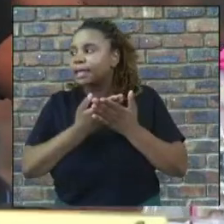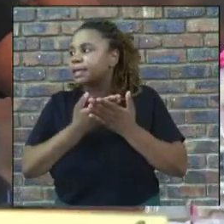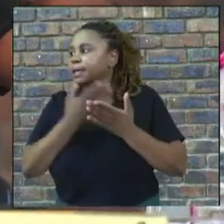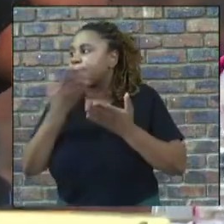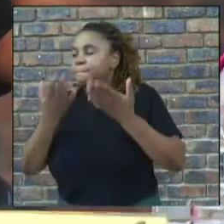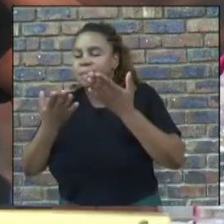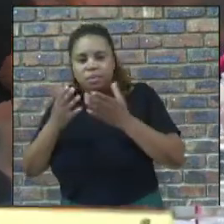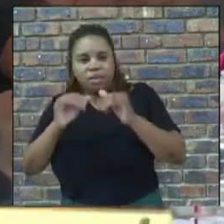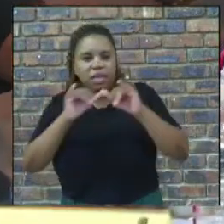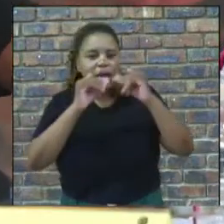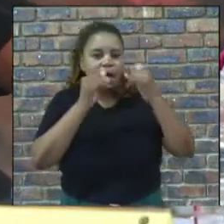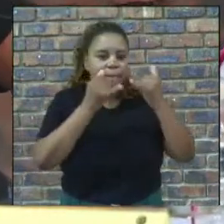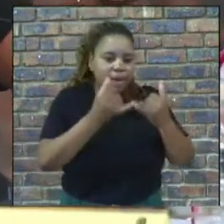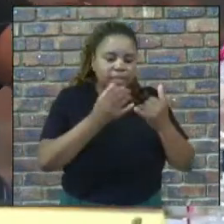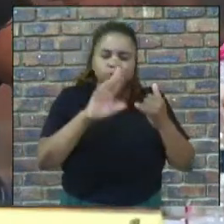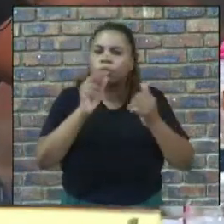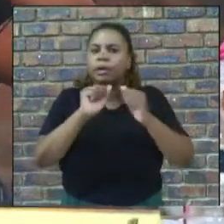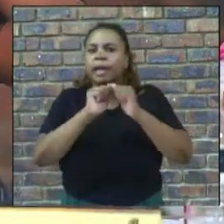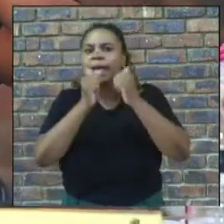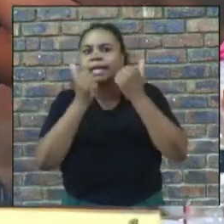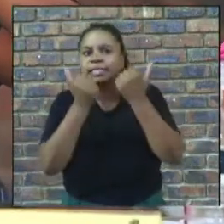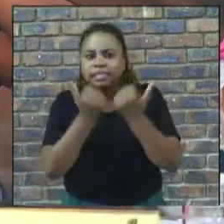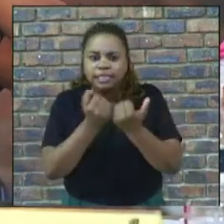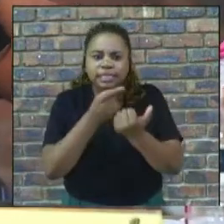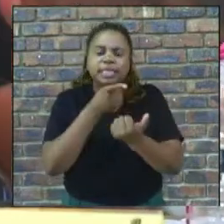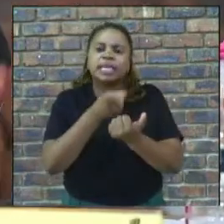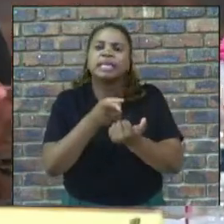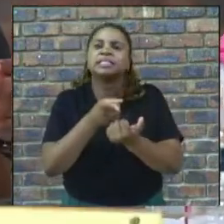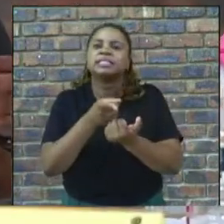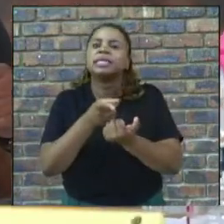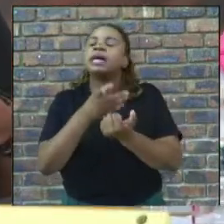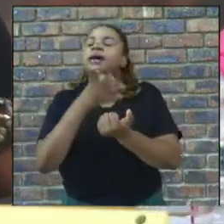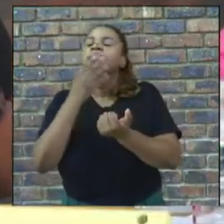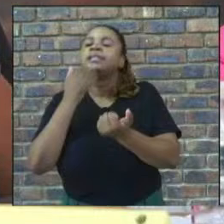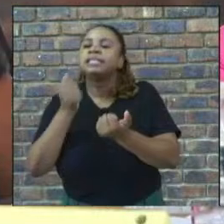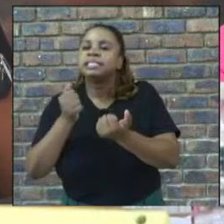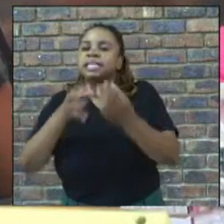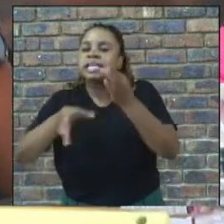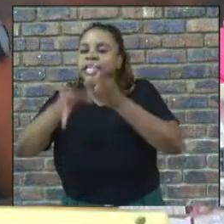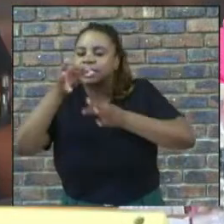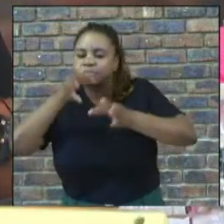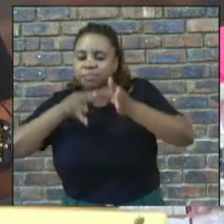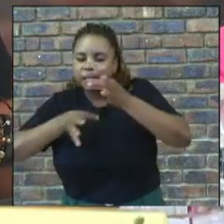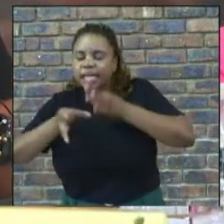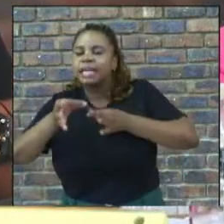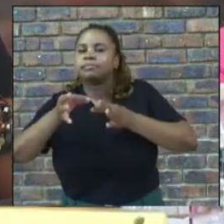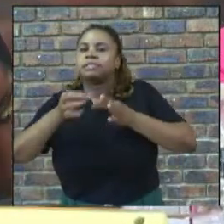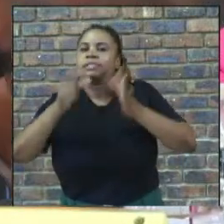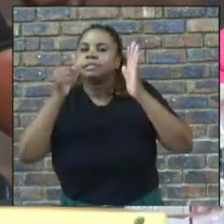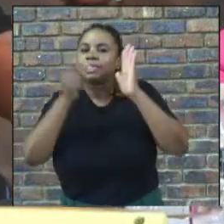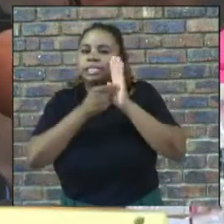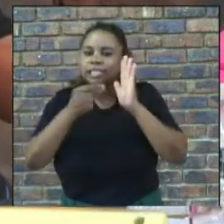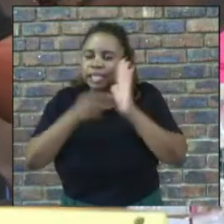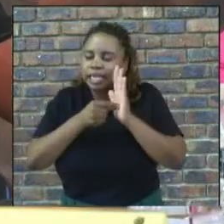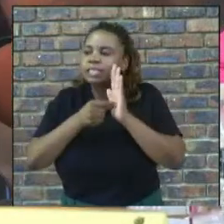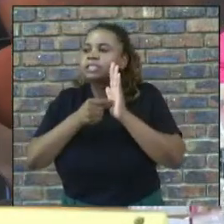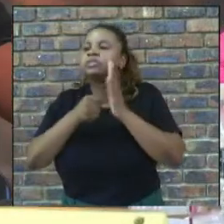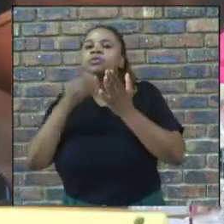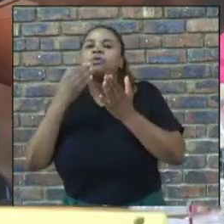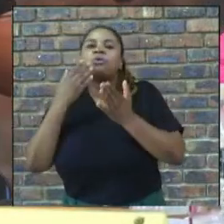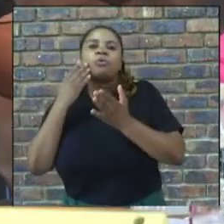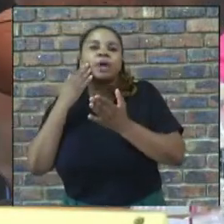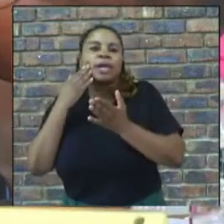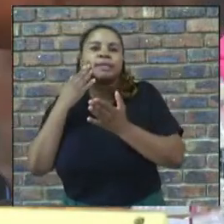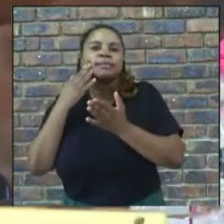on such a date, I've not received any feedback, you also empower us to call them, to